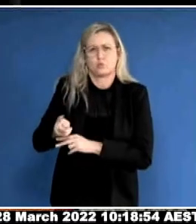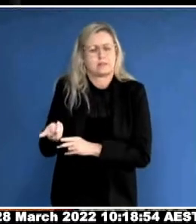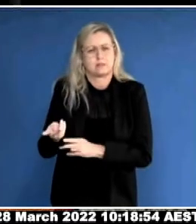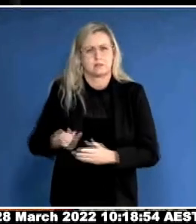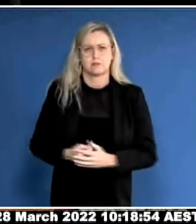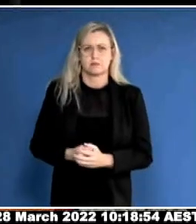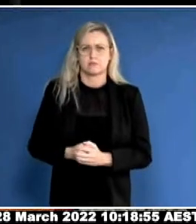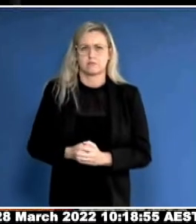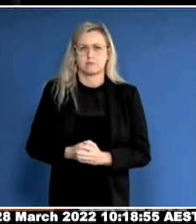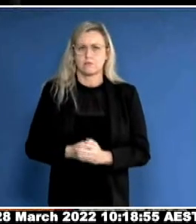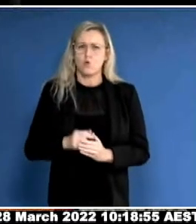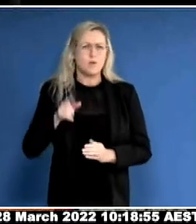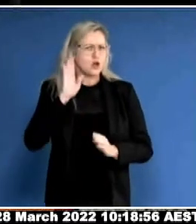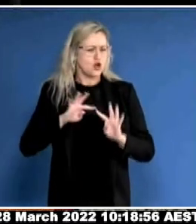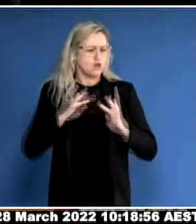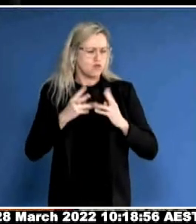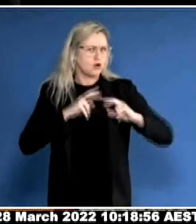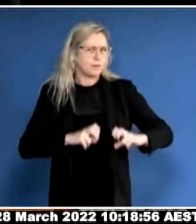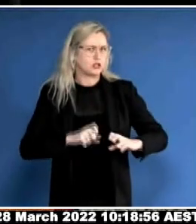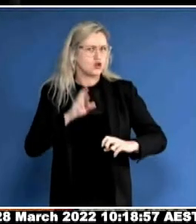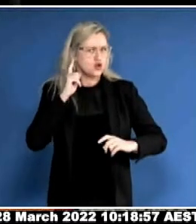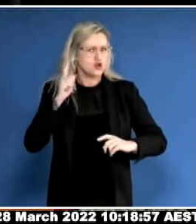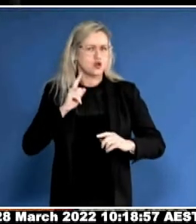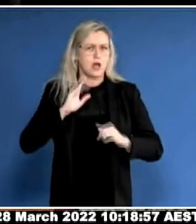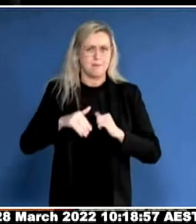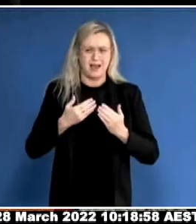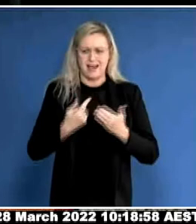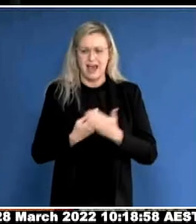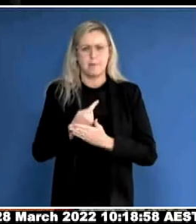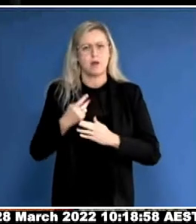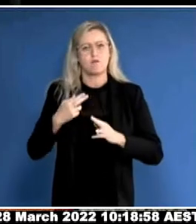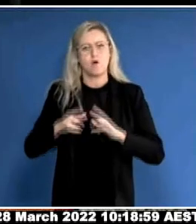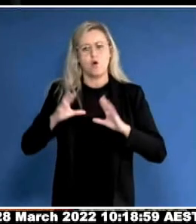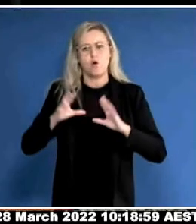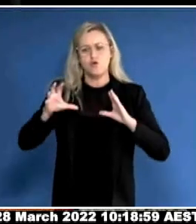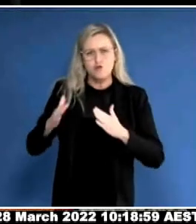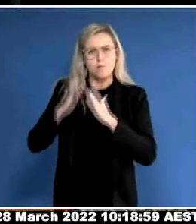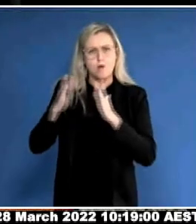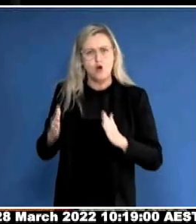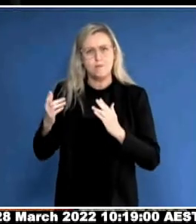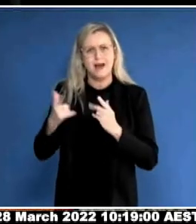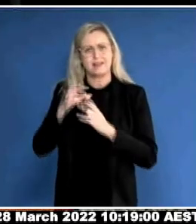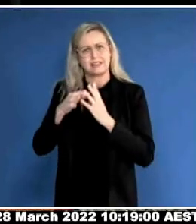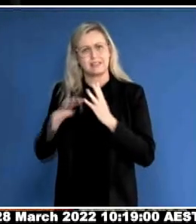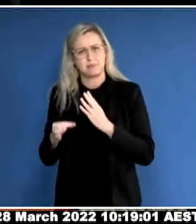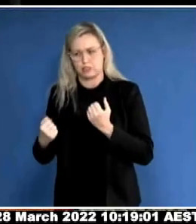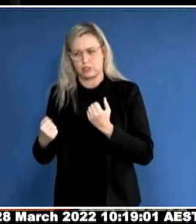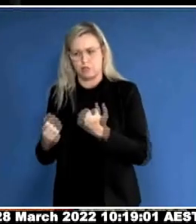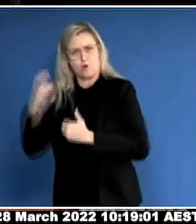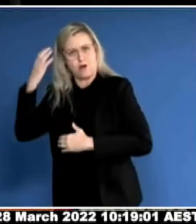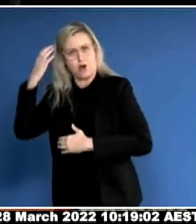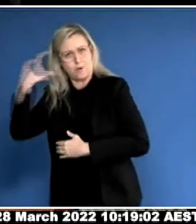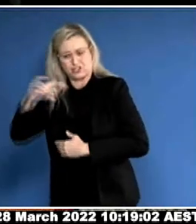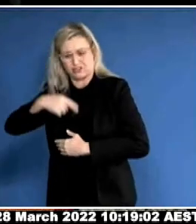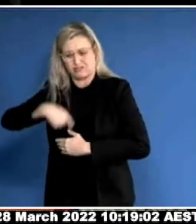abuse against people with disability in group homes or other disability-supported accommodation is often